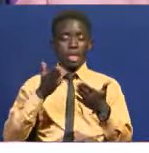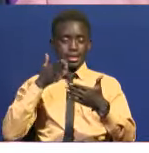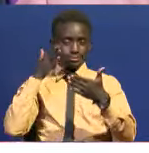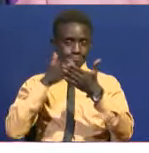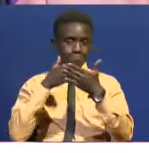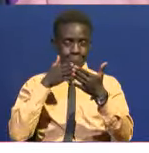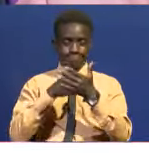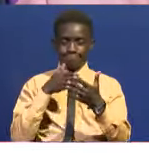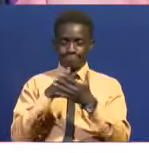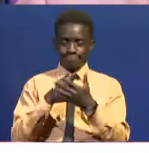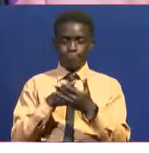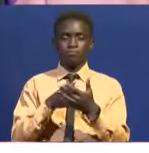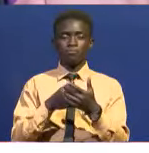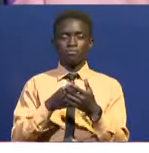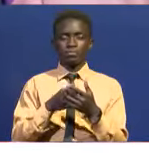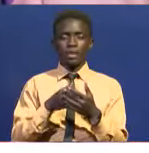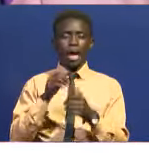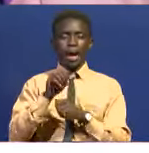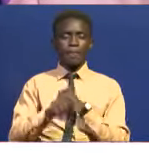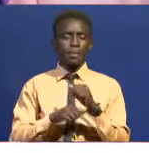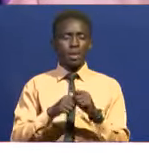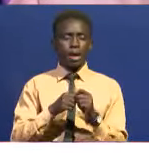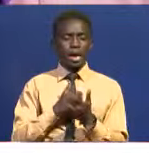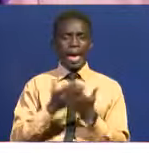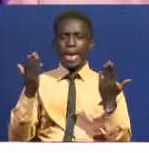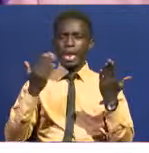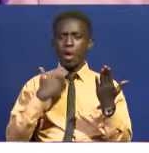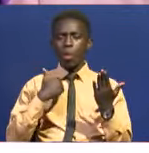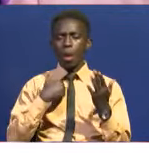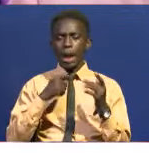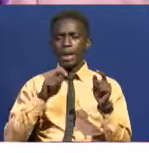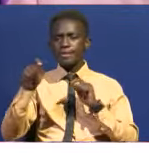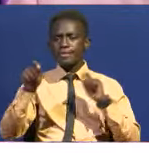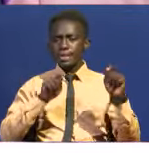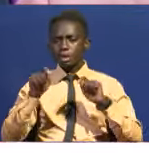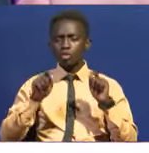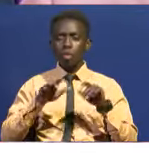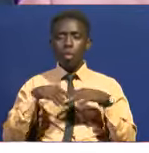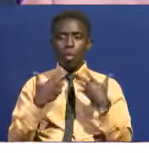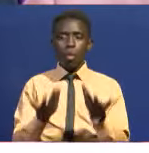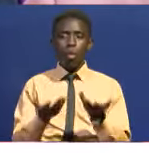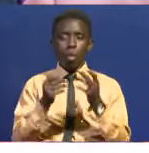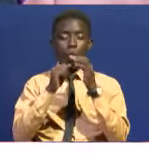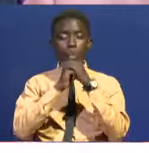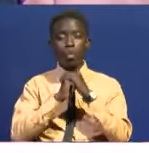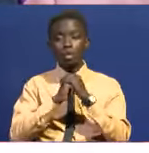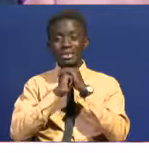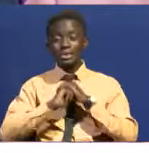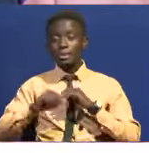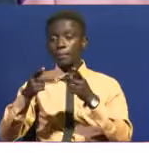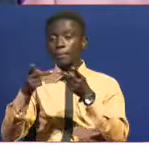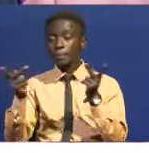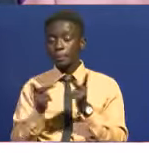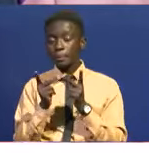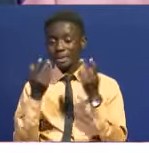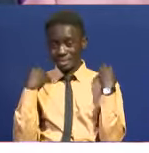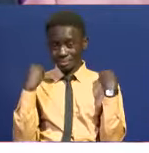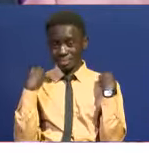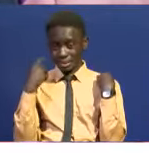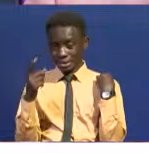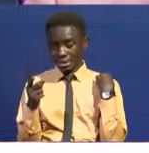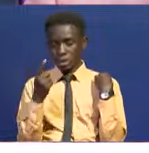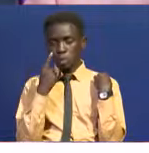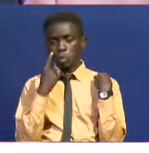or inappropriate regulations on our worship practices, while we are committed to addressing